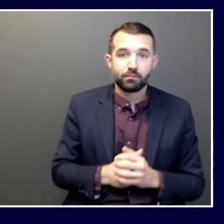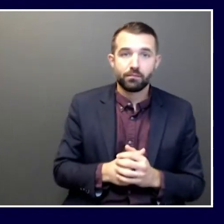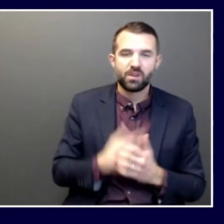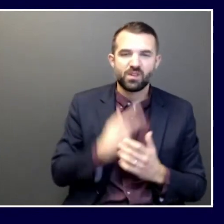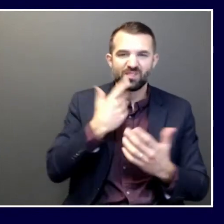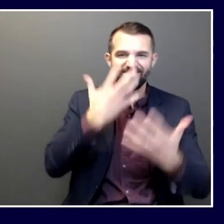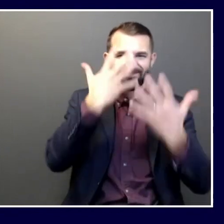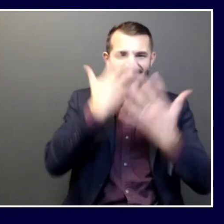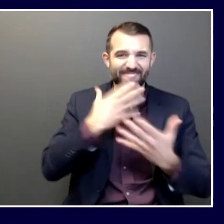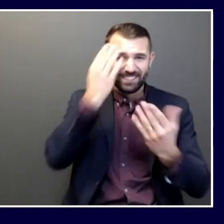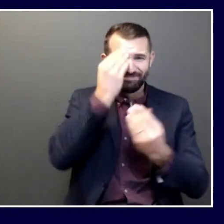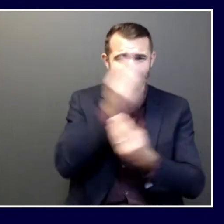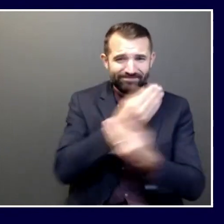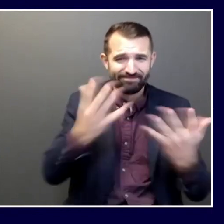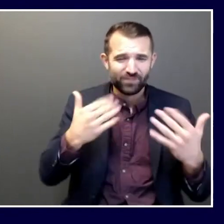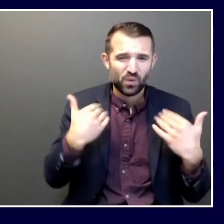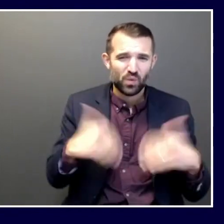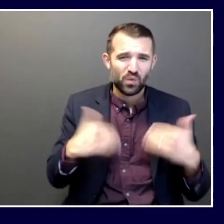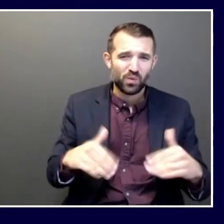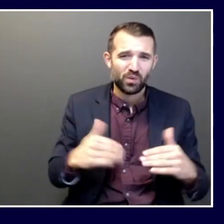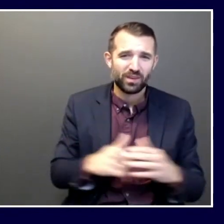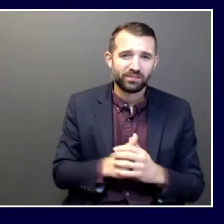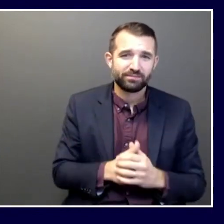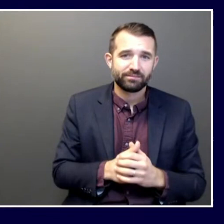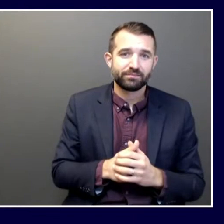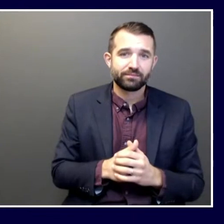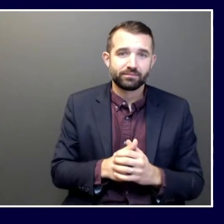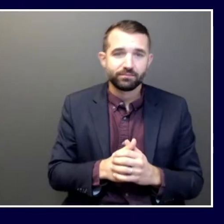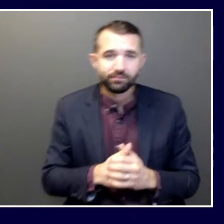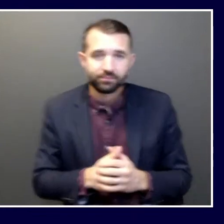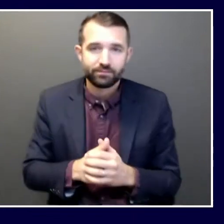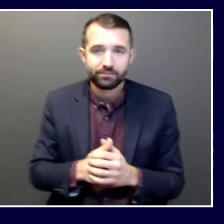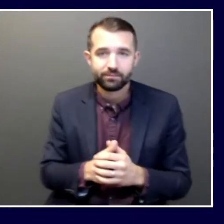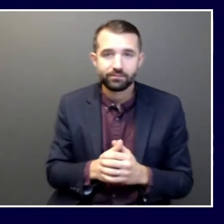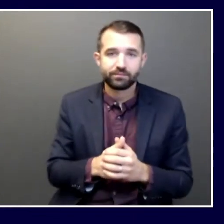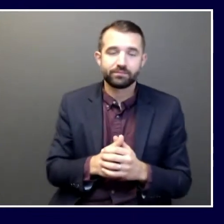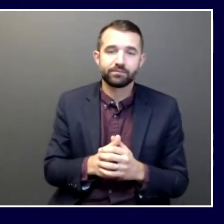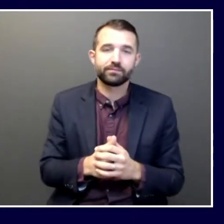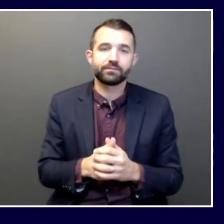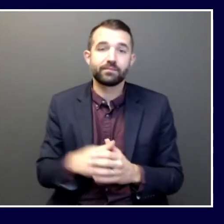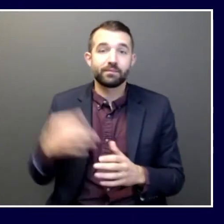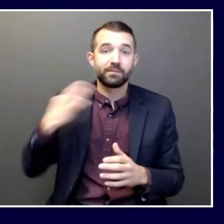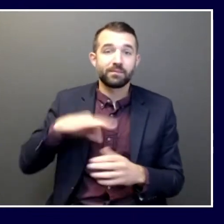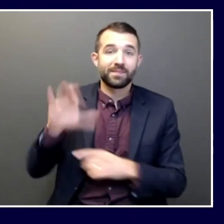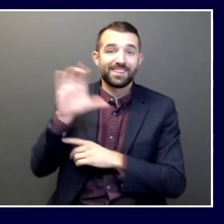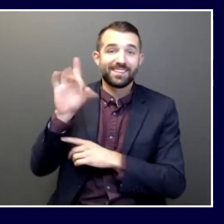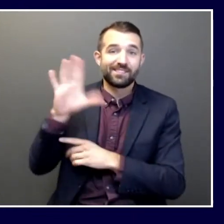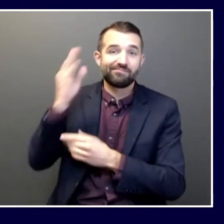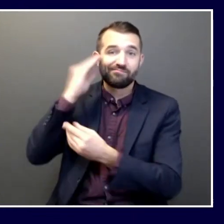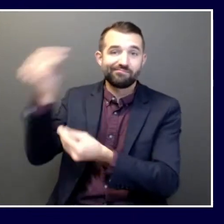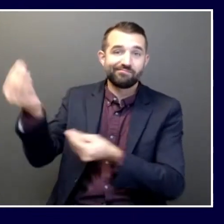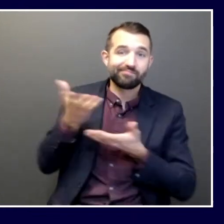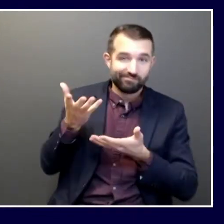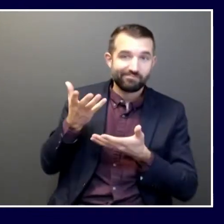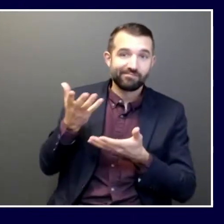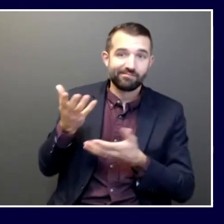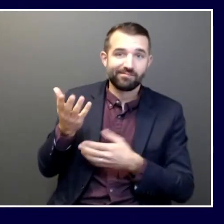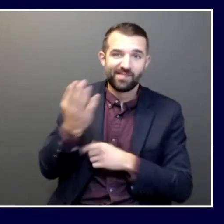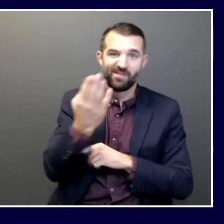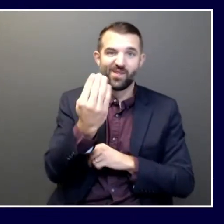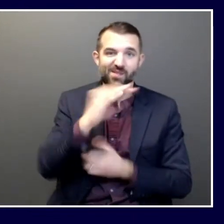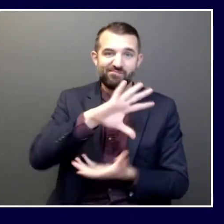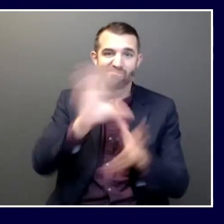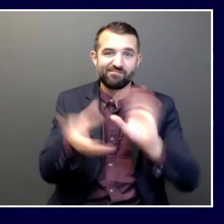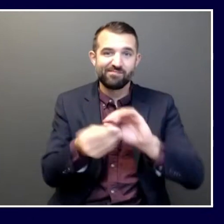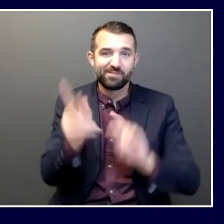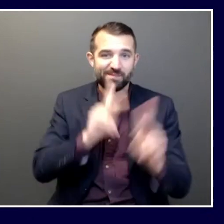note. The Maine CDC is reporting 14 additional COVID-19 related deaths